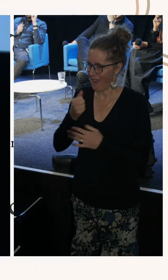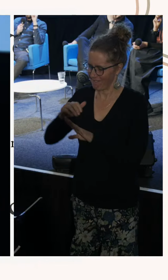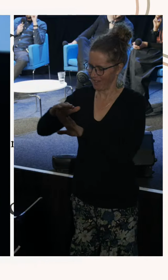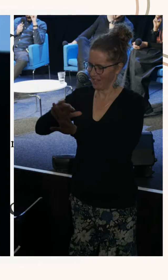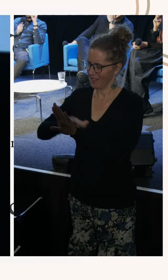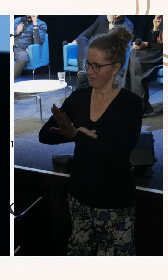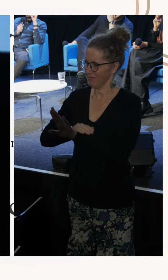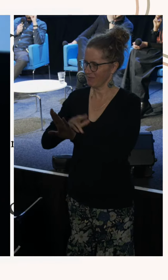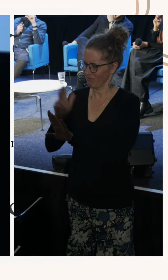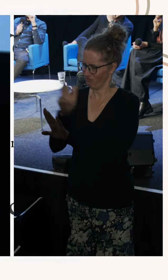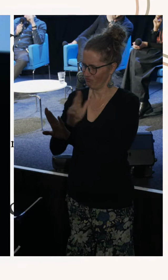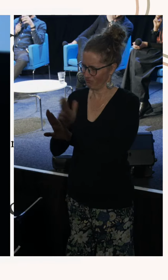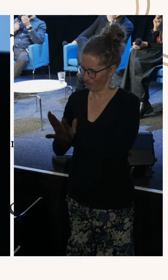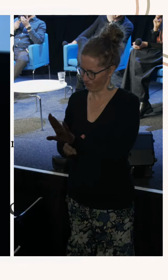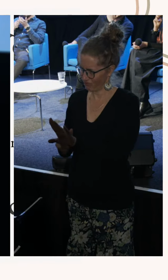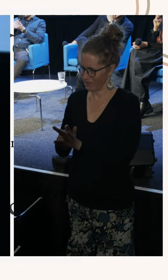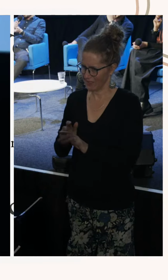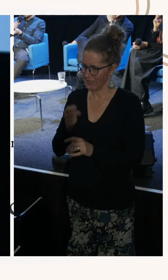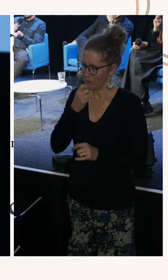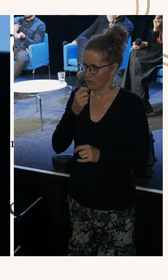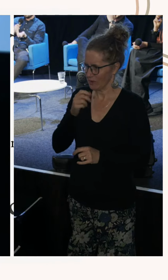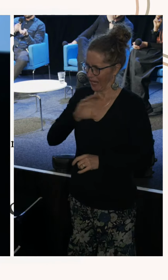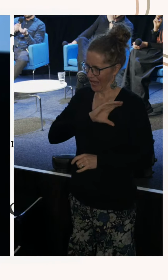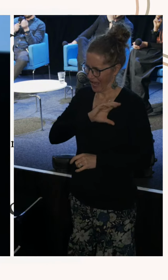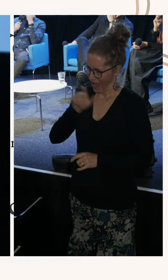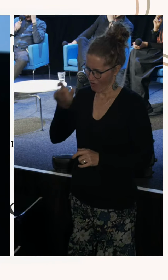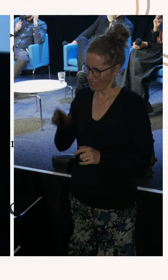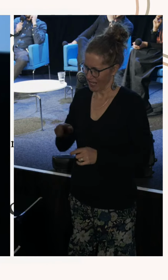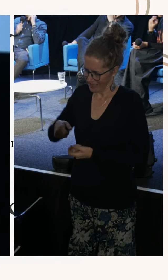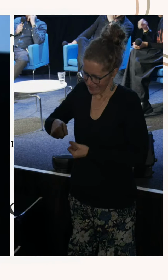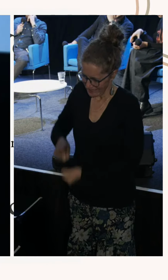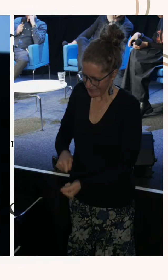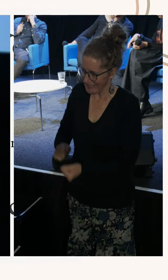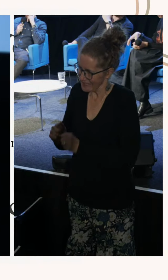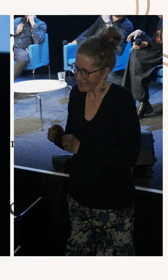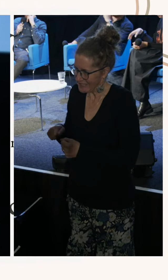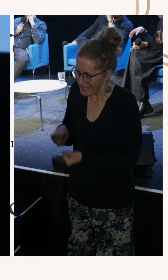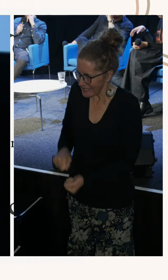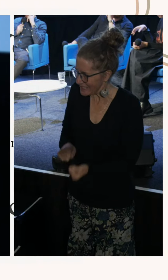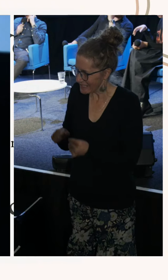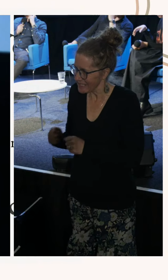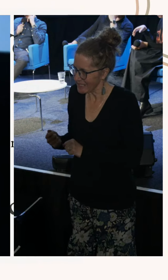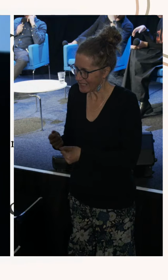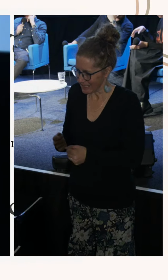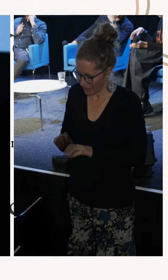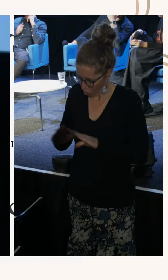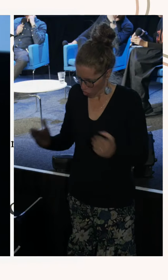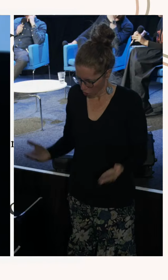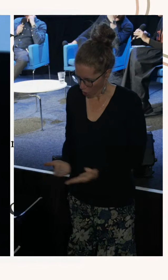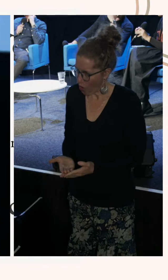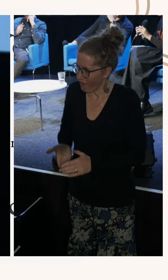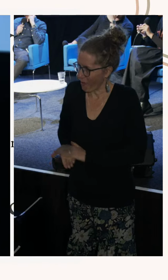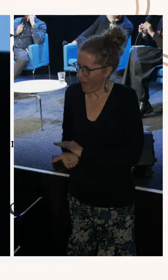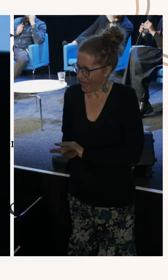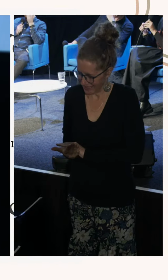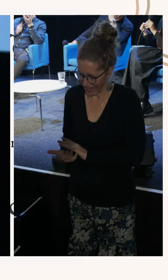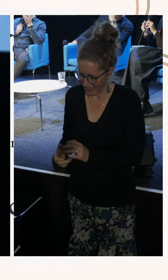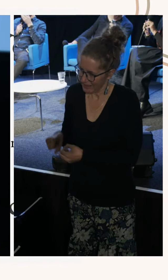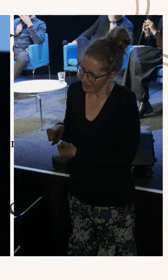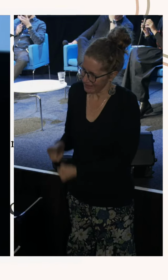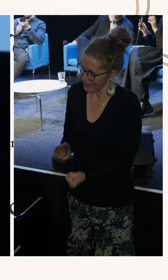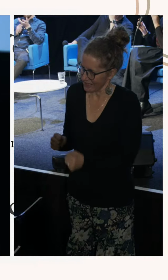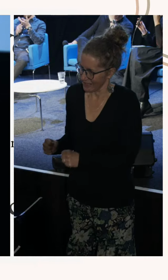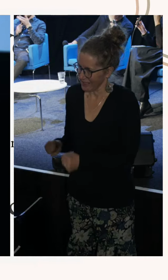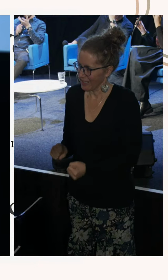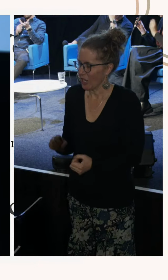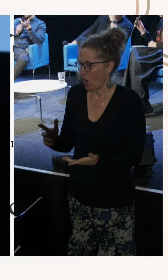kind of Leunig-esque character digging the earth out from under him. And it's, you know, obviously like